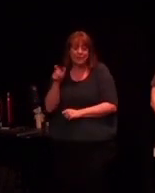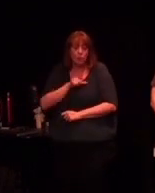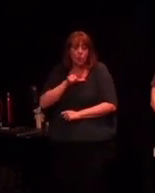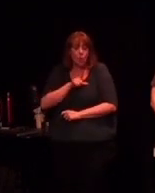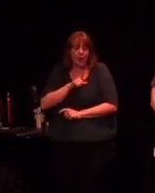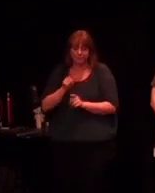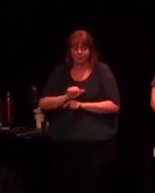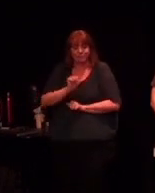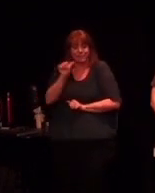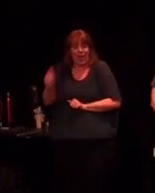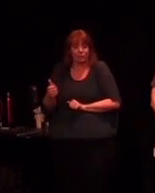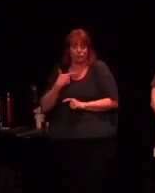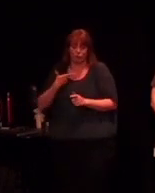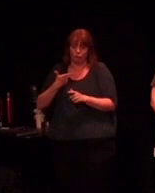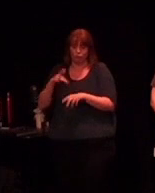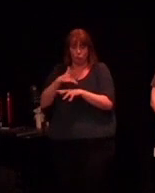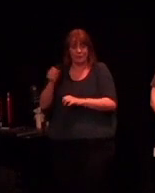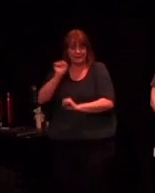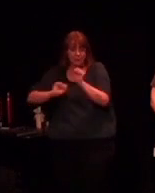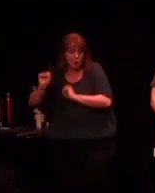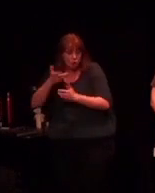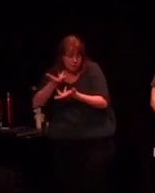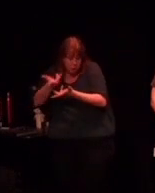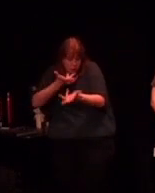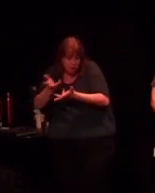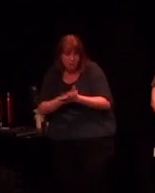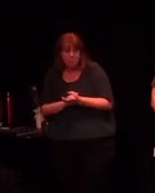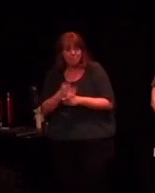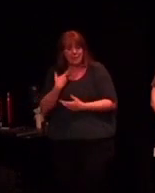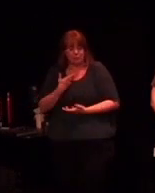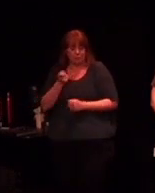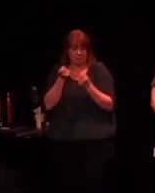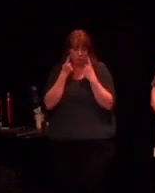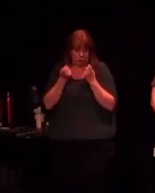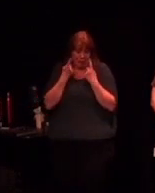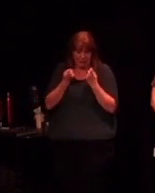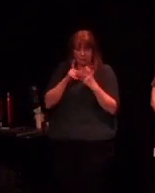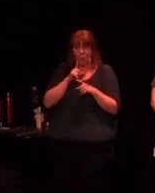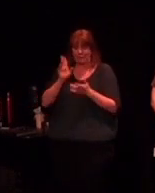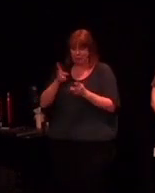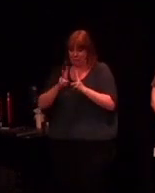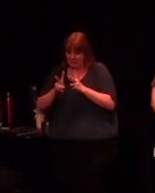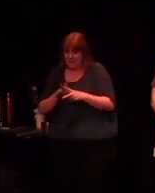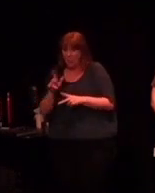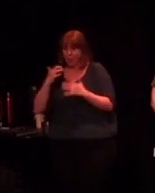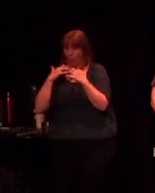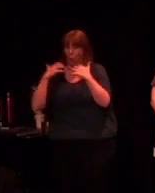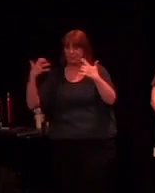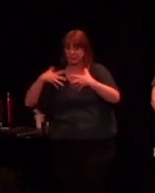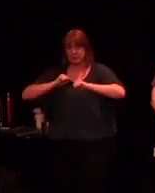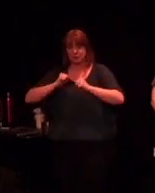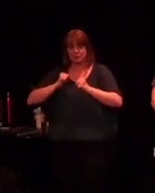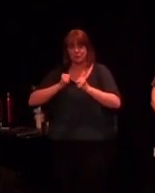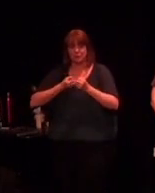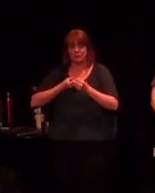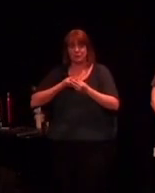post-show discussion, where the deaf audience, I was crying and interpreting the post-show discussion because the deaf audience started talking about